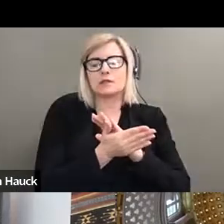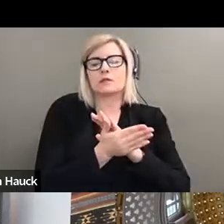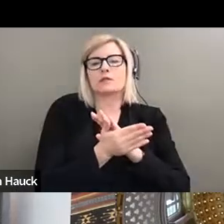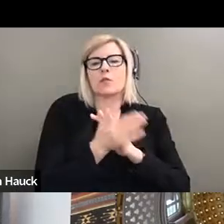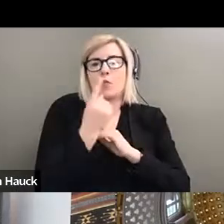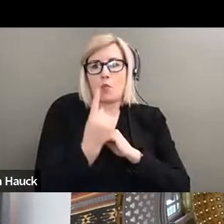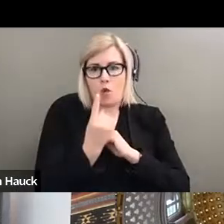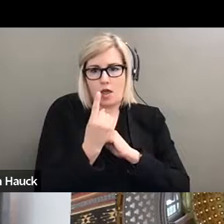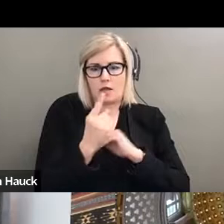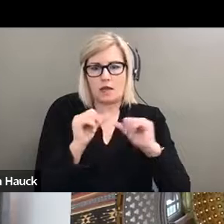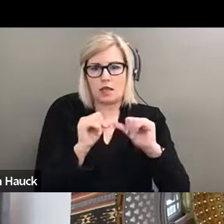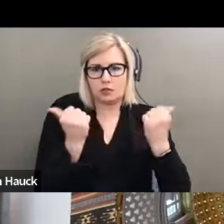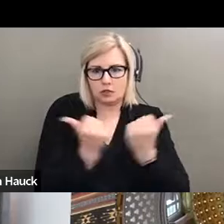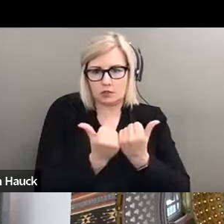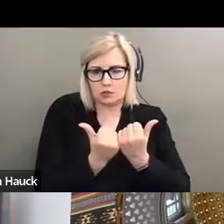one,